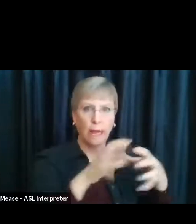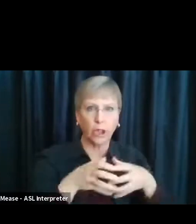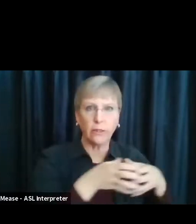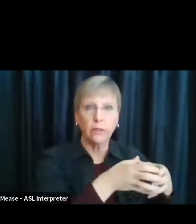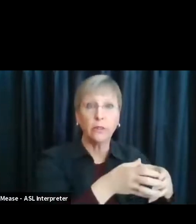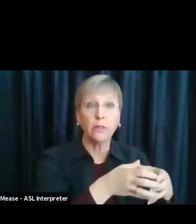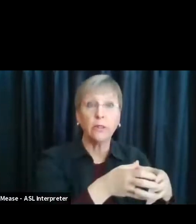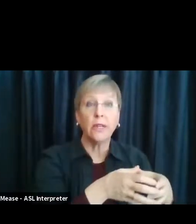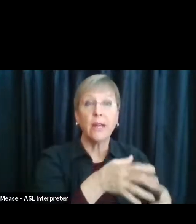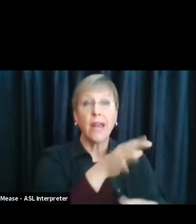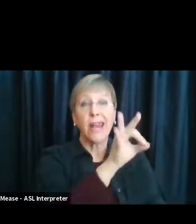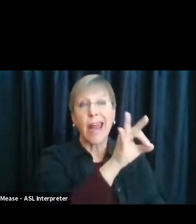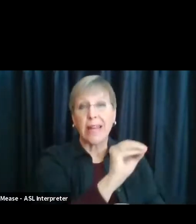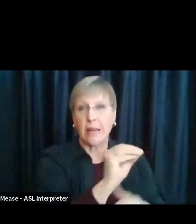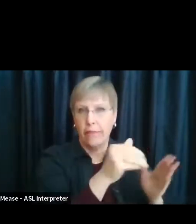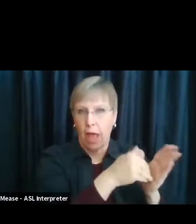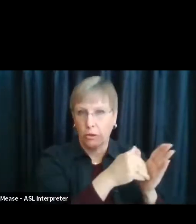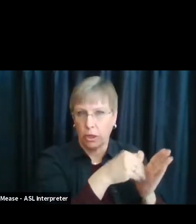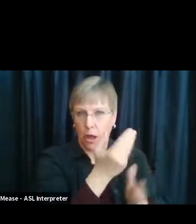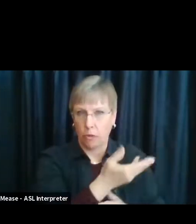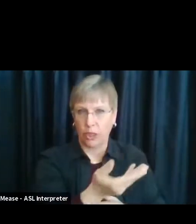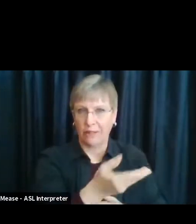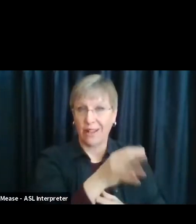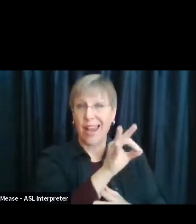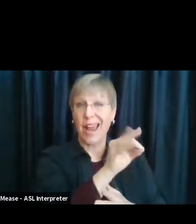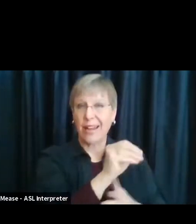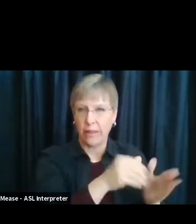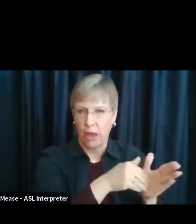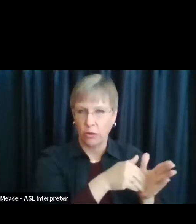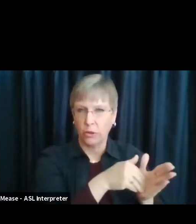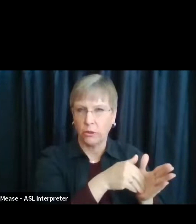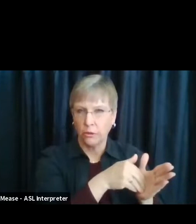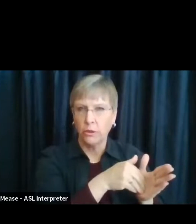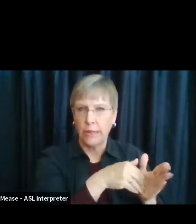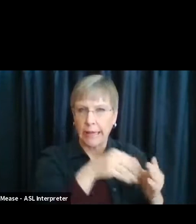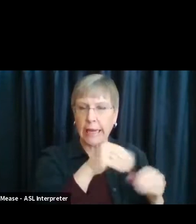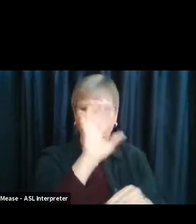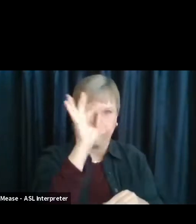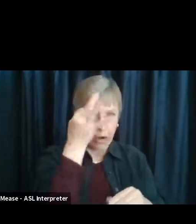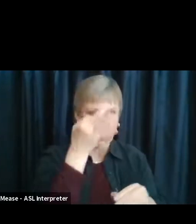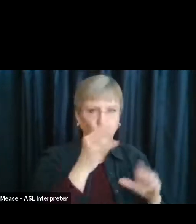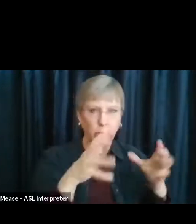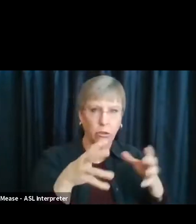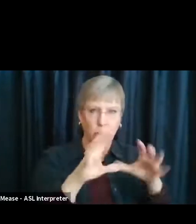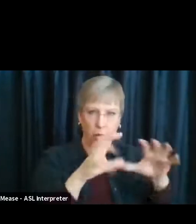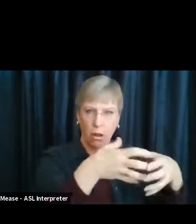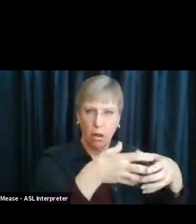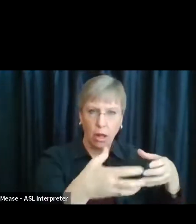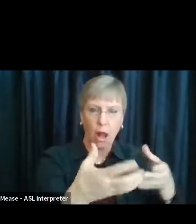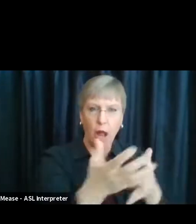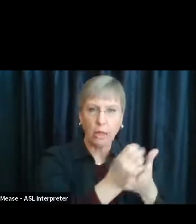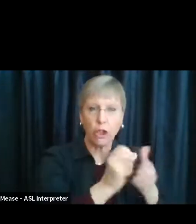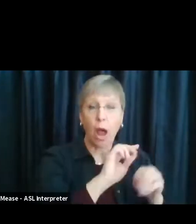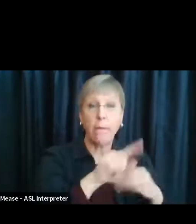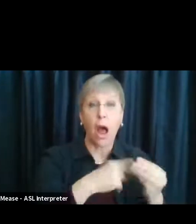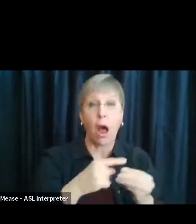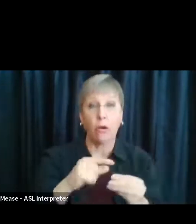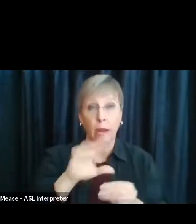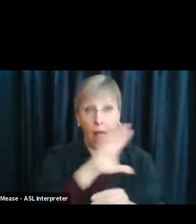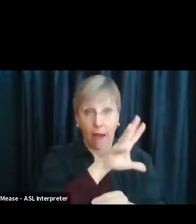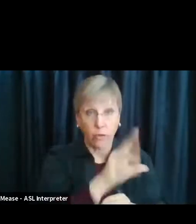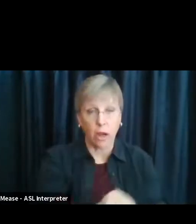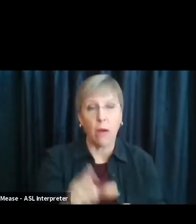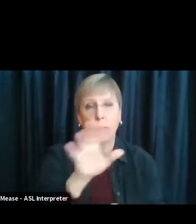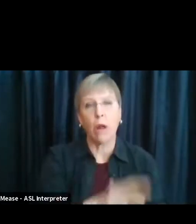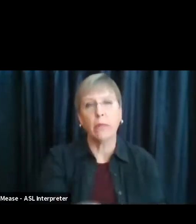have 90,000 objects in the French collections about Africa, probably around